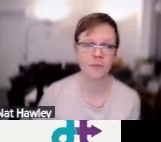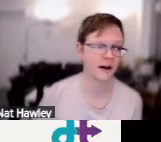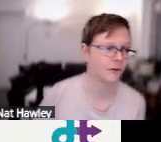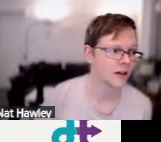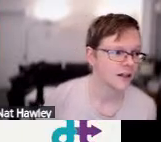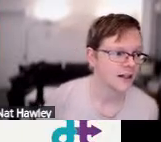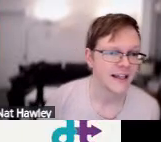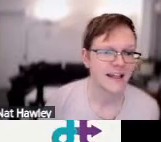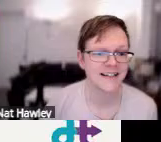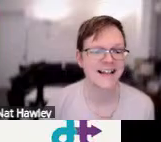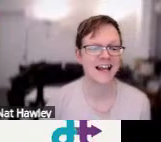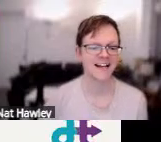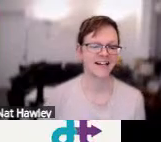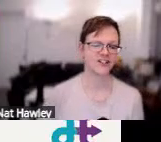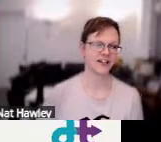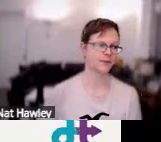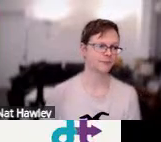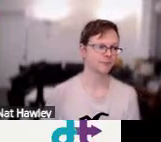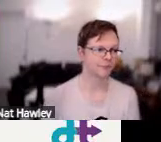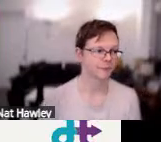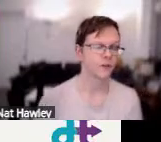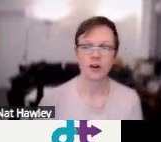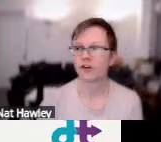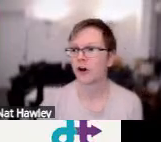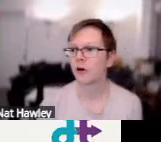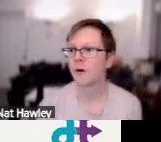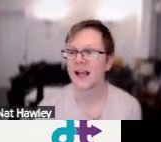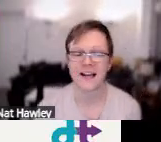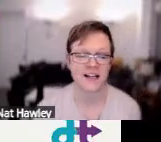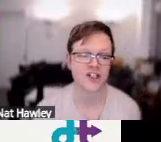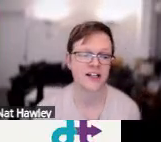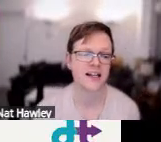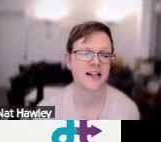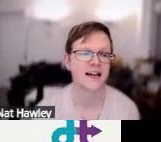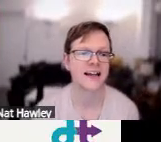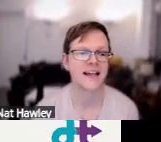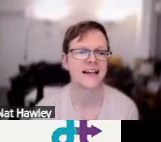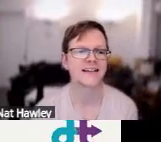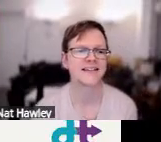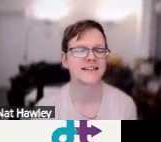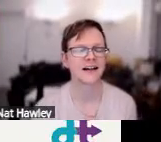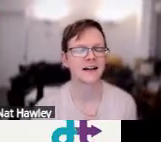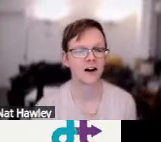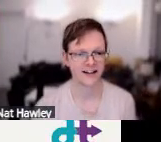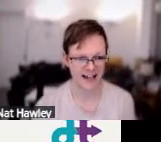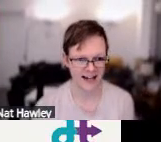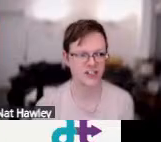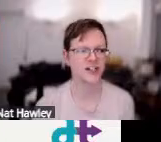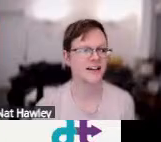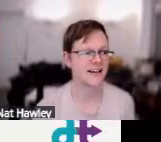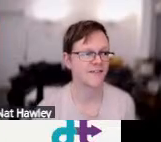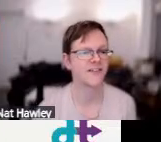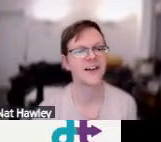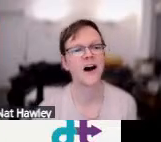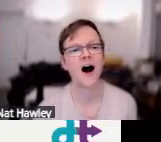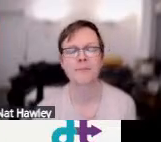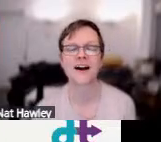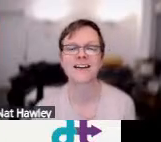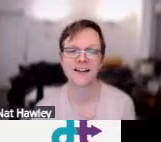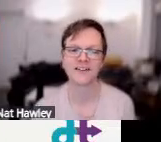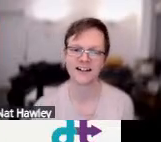talk about is ADHD. So ADHD is attention